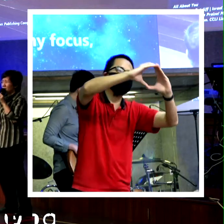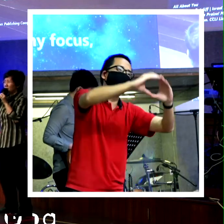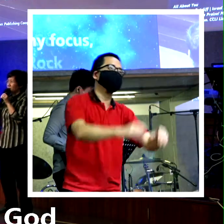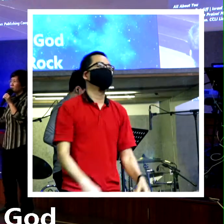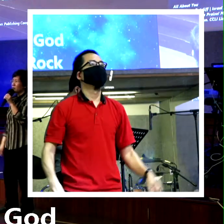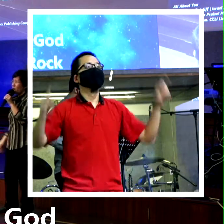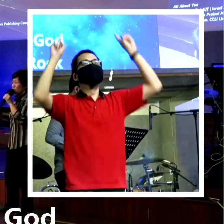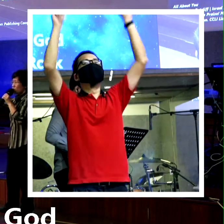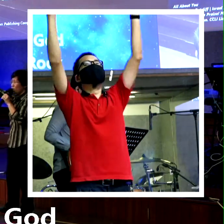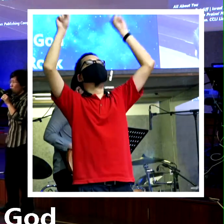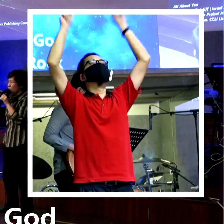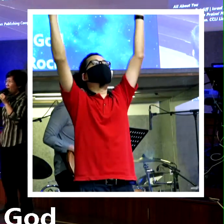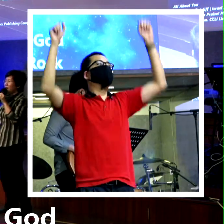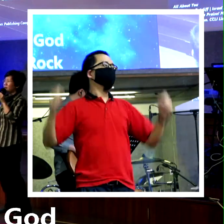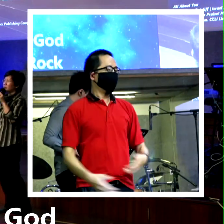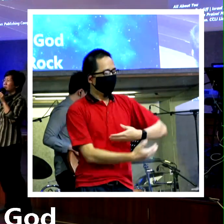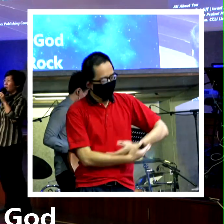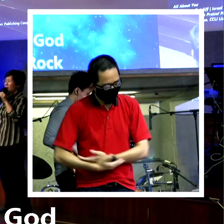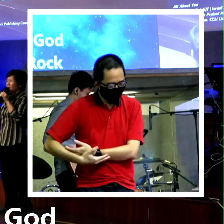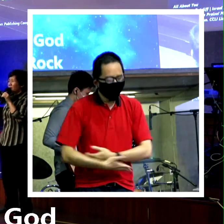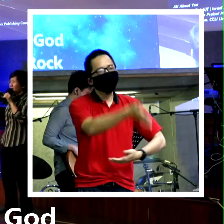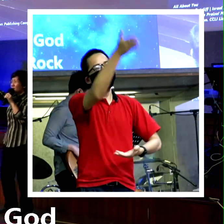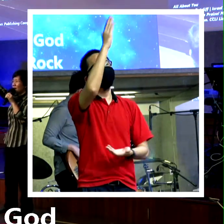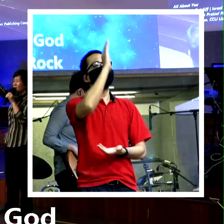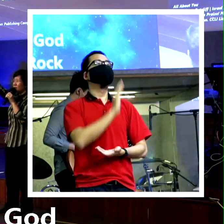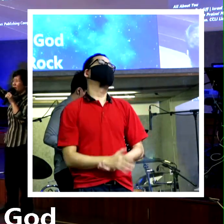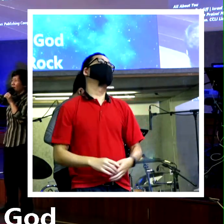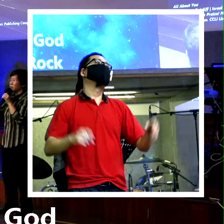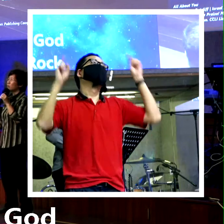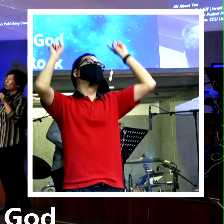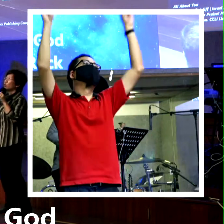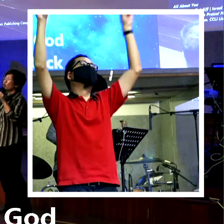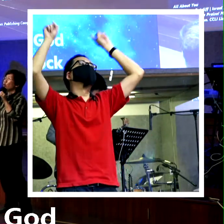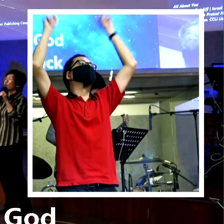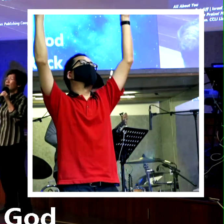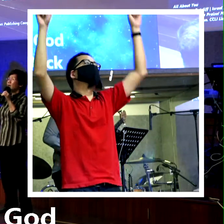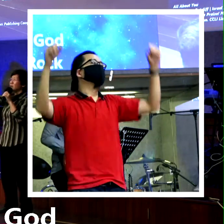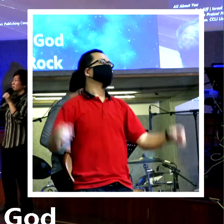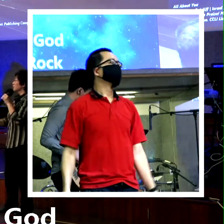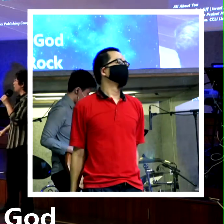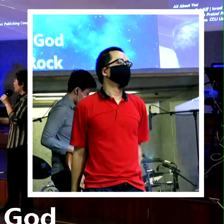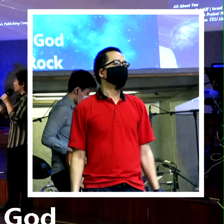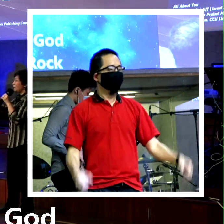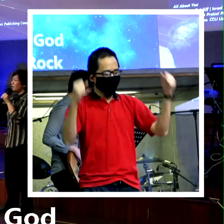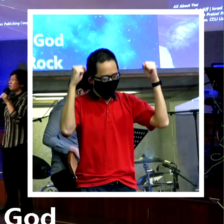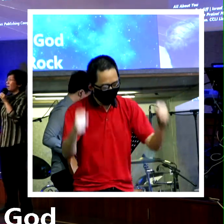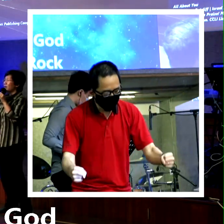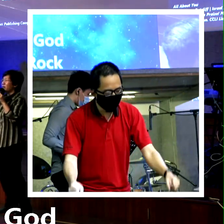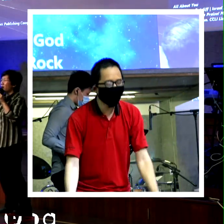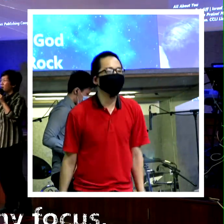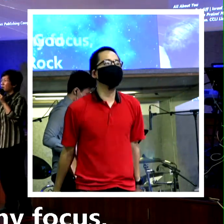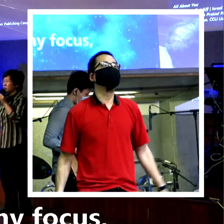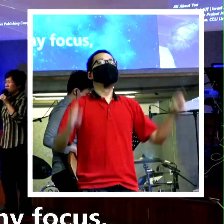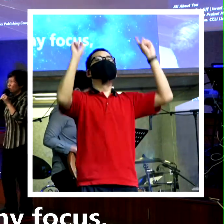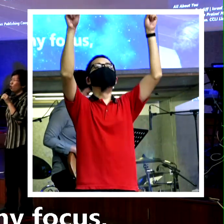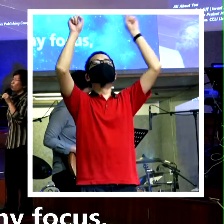Jesus. You are the Son of God. You are the solid